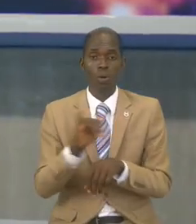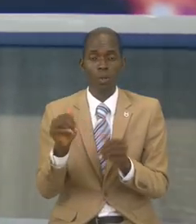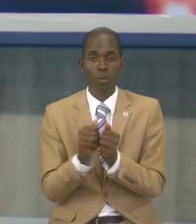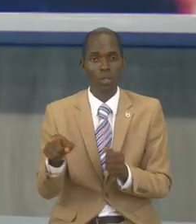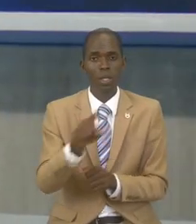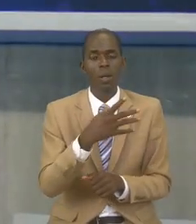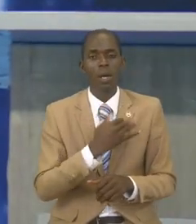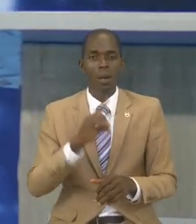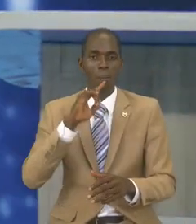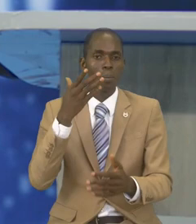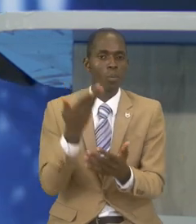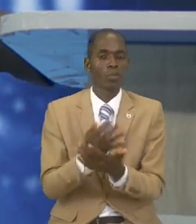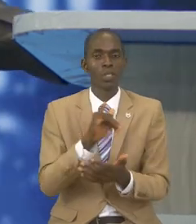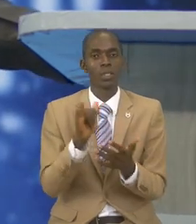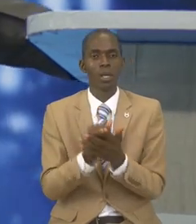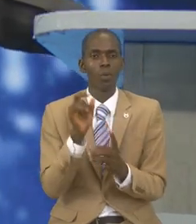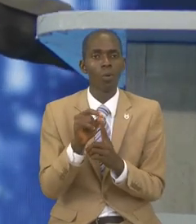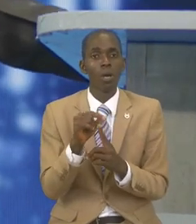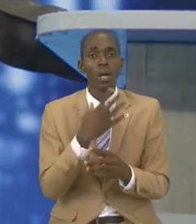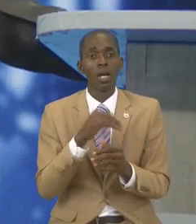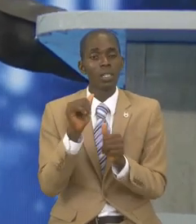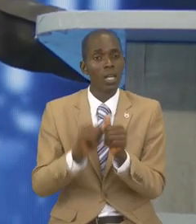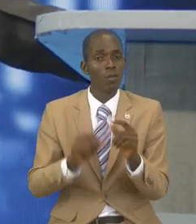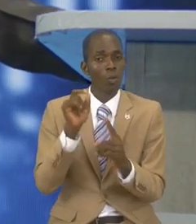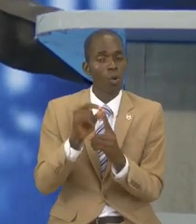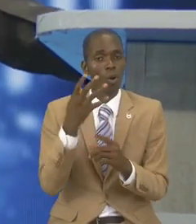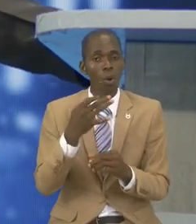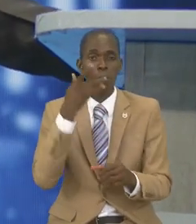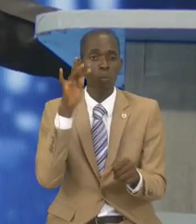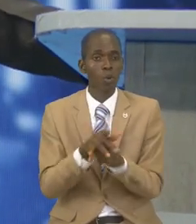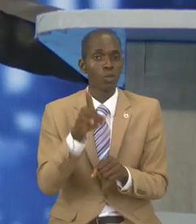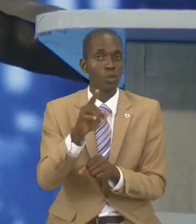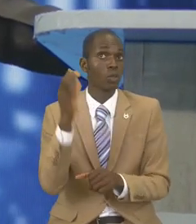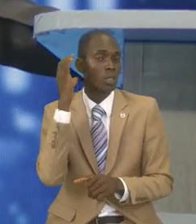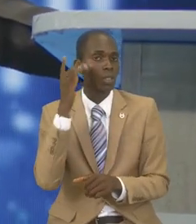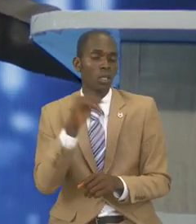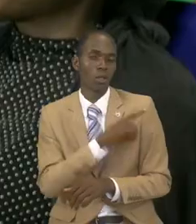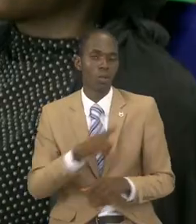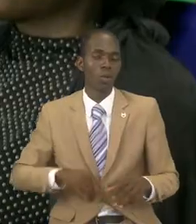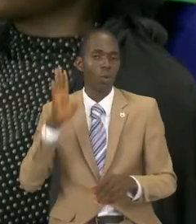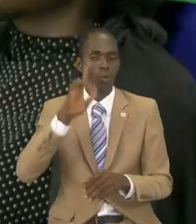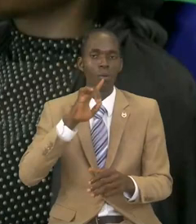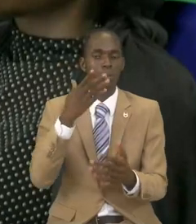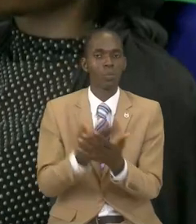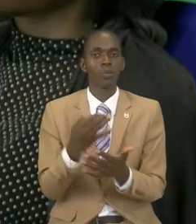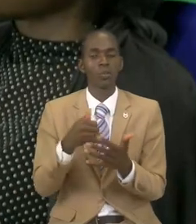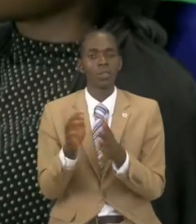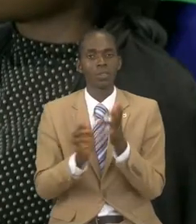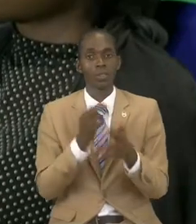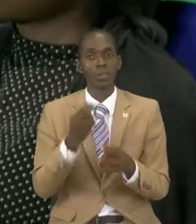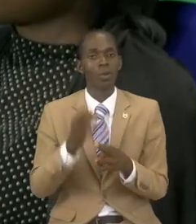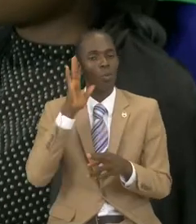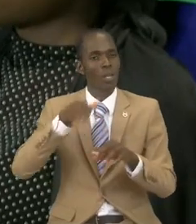and confirming the word. And every word of promise you hear, the Lord will confirm. As you believe the